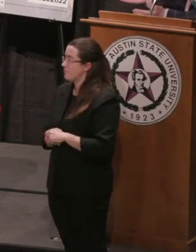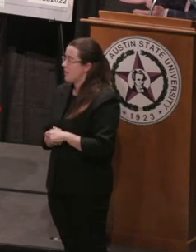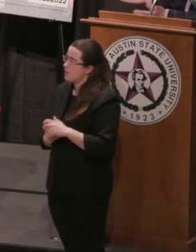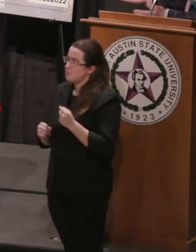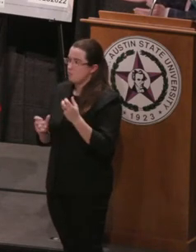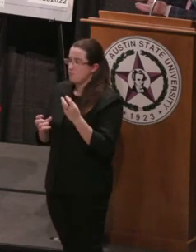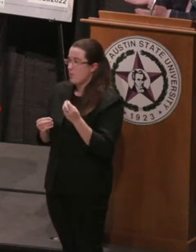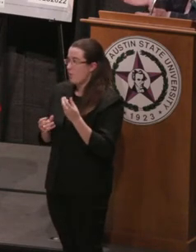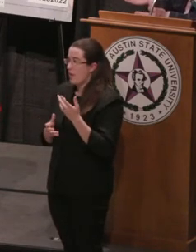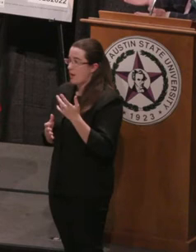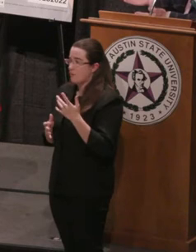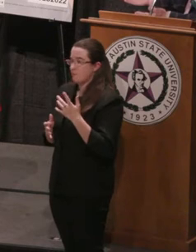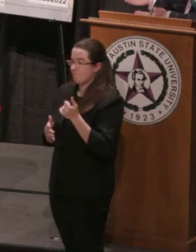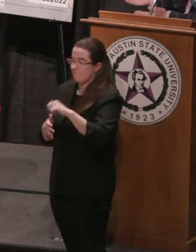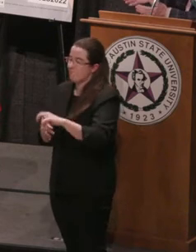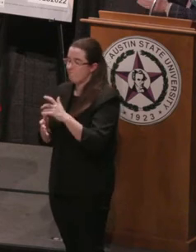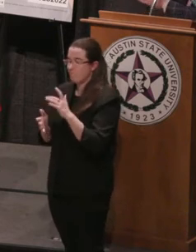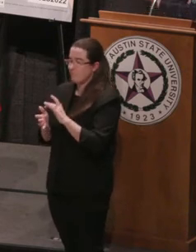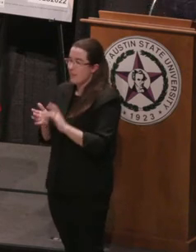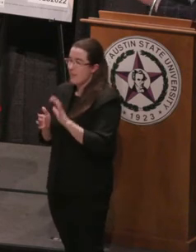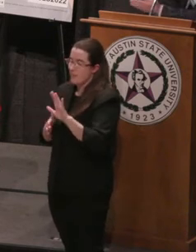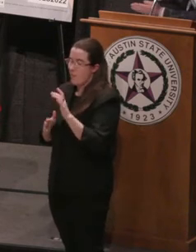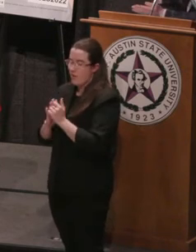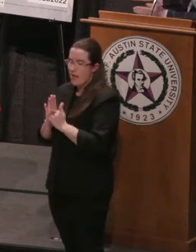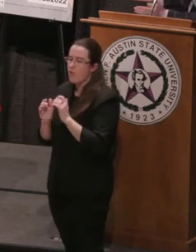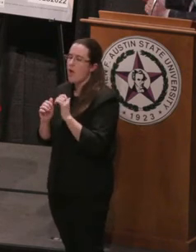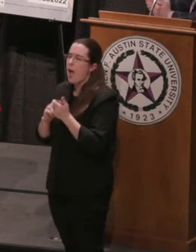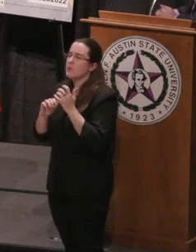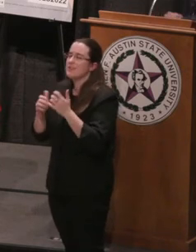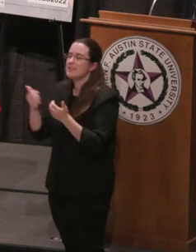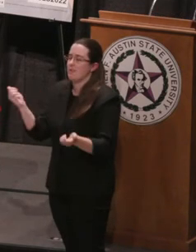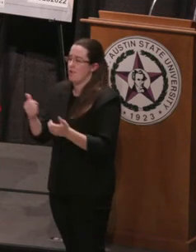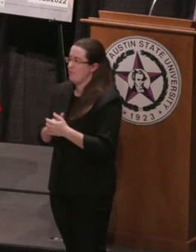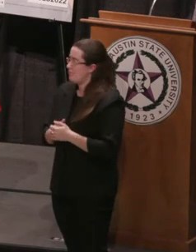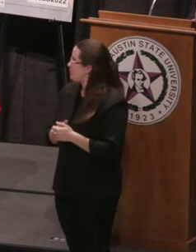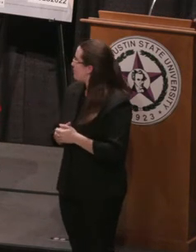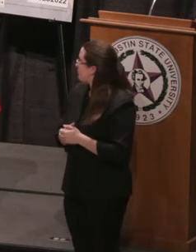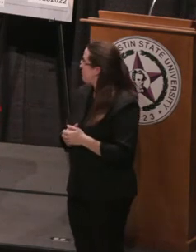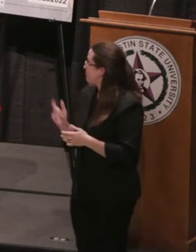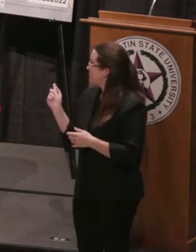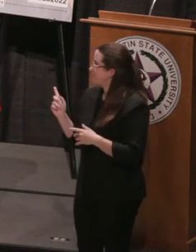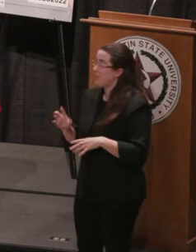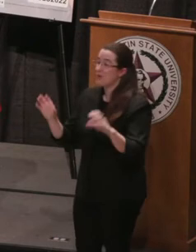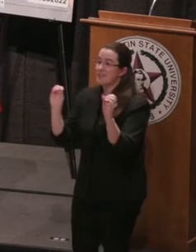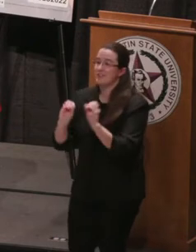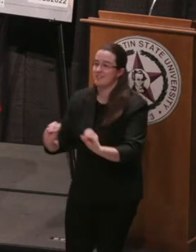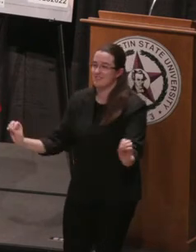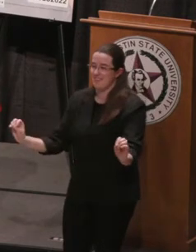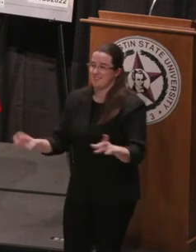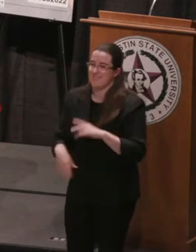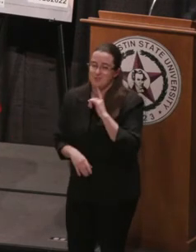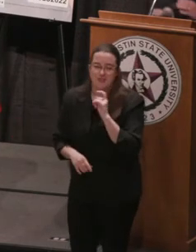so they delete accounts, what is the difference? There is none. I mean, there really